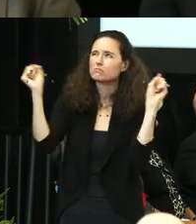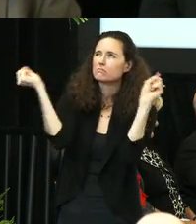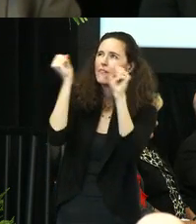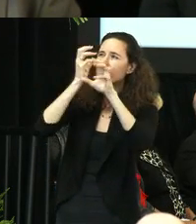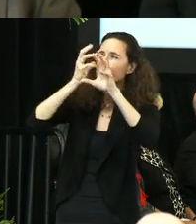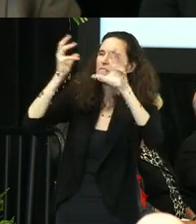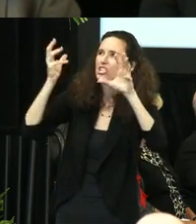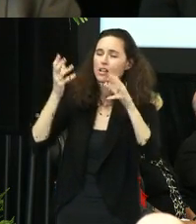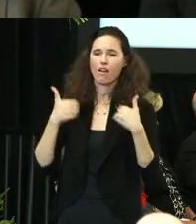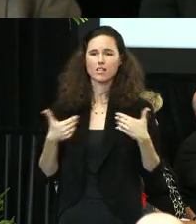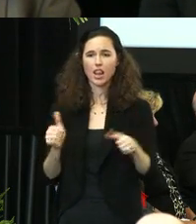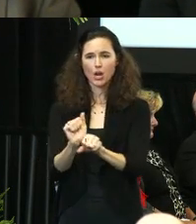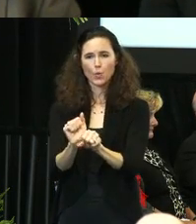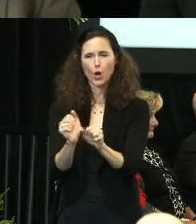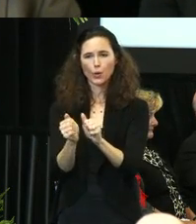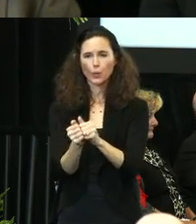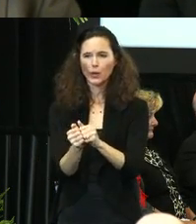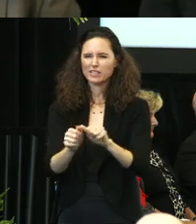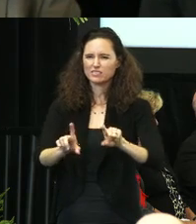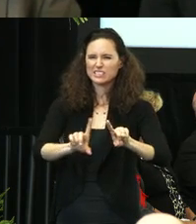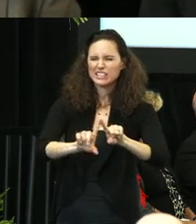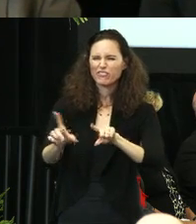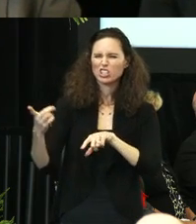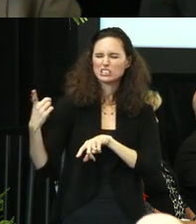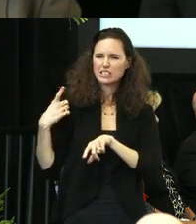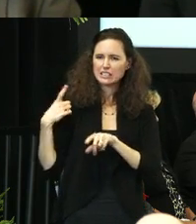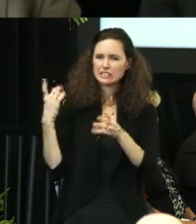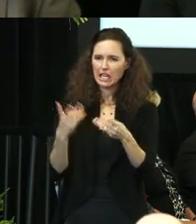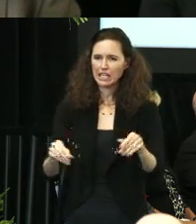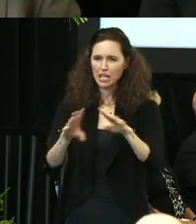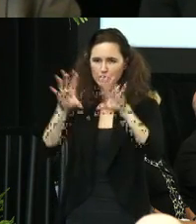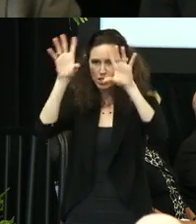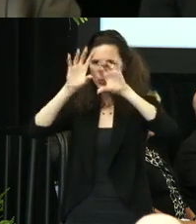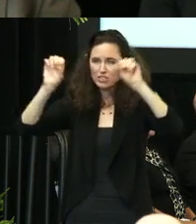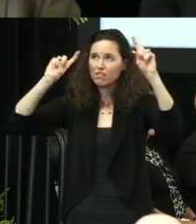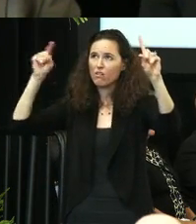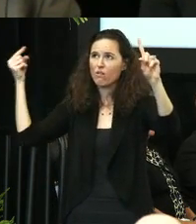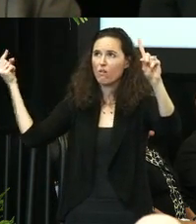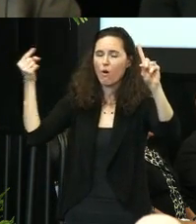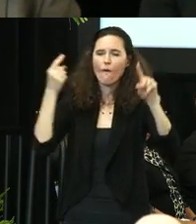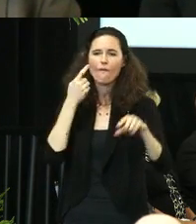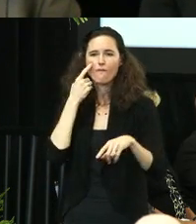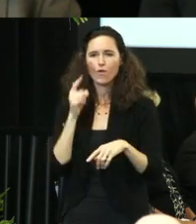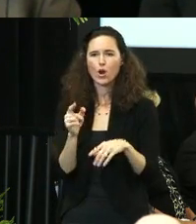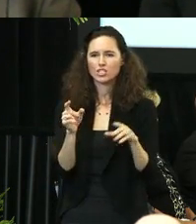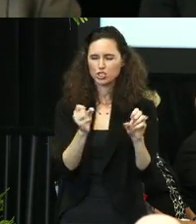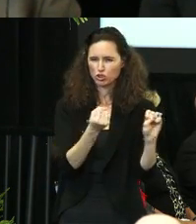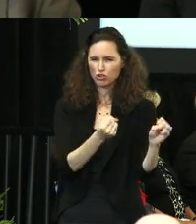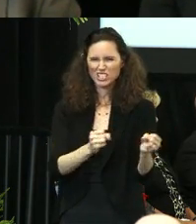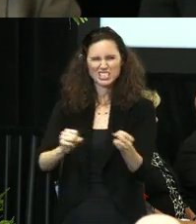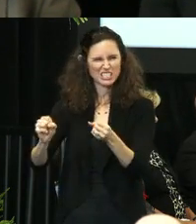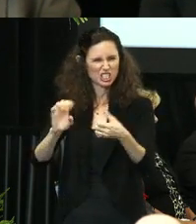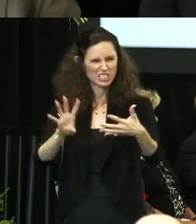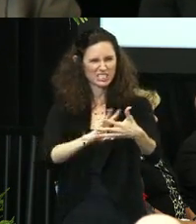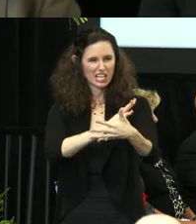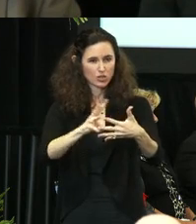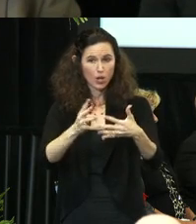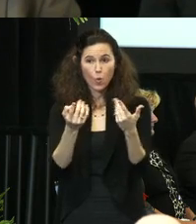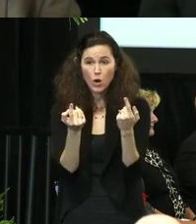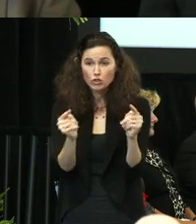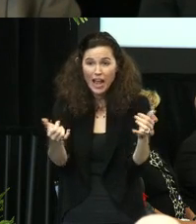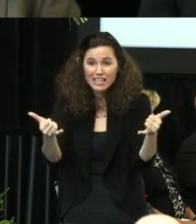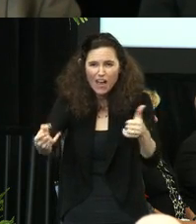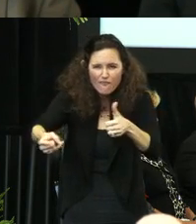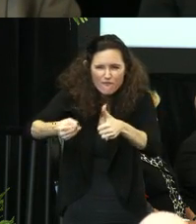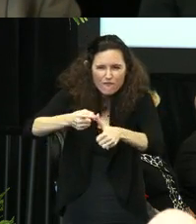work along with academic deans and campus presidents towards the strategic precision scheduling that we're trying for the first time this